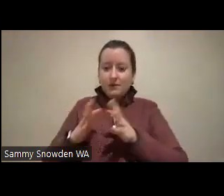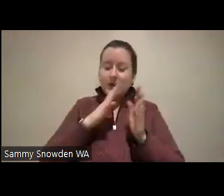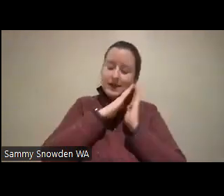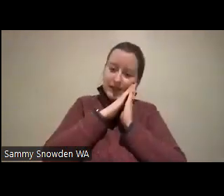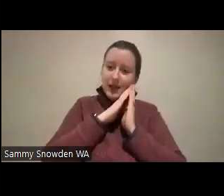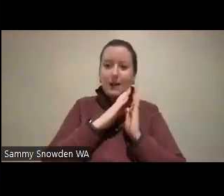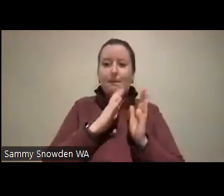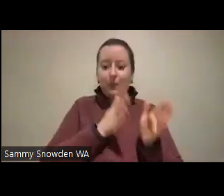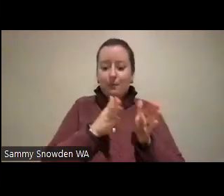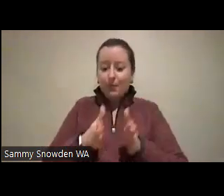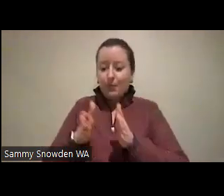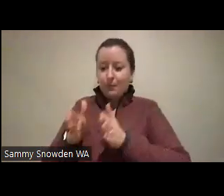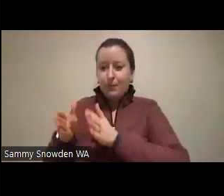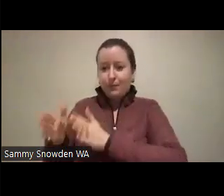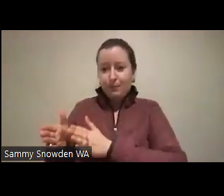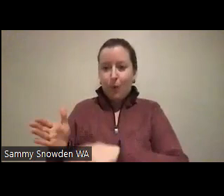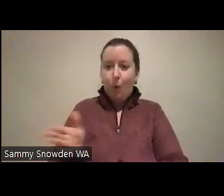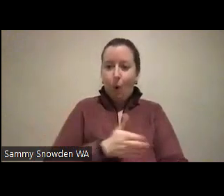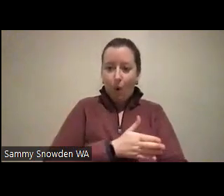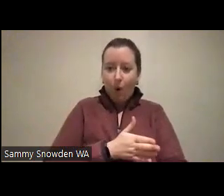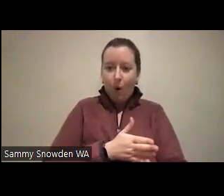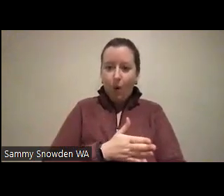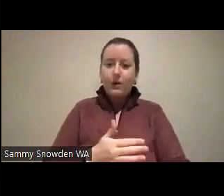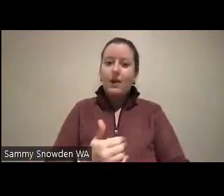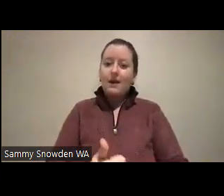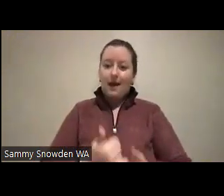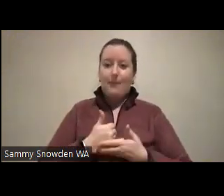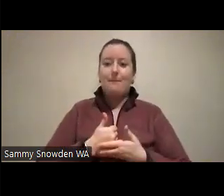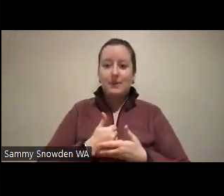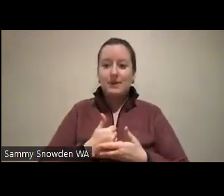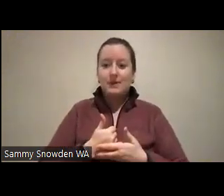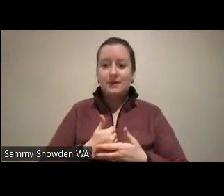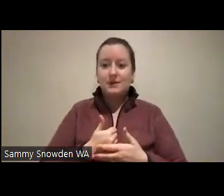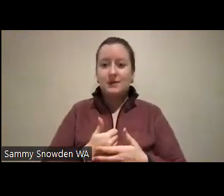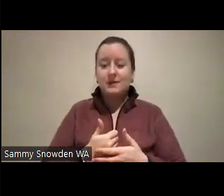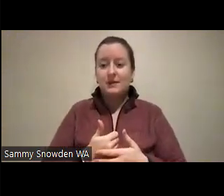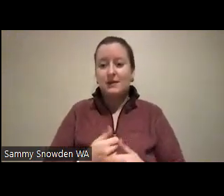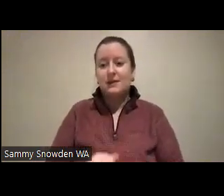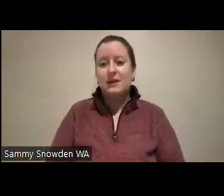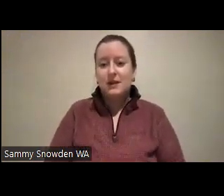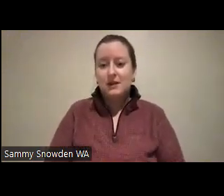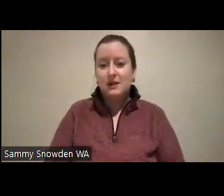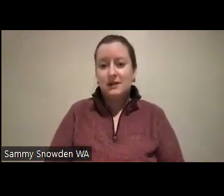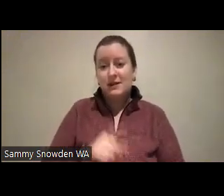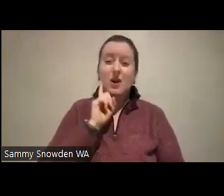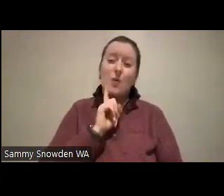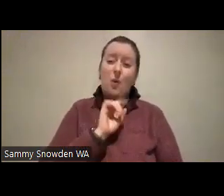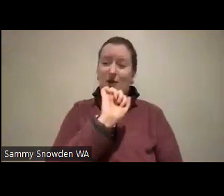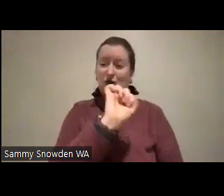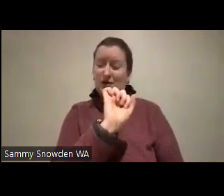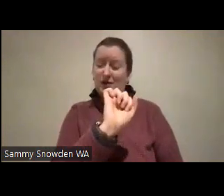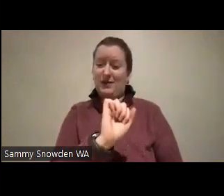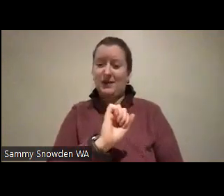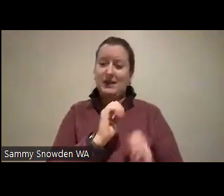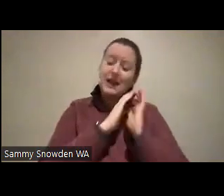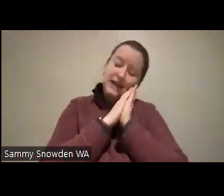often go into the final stage of sleep. So it's like my body is constantly napping. And it's fine, we can have a little power nap in the afternoon. And sometimes it can